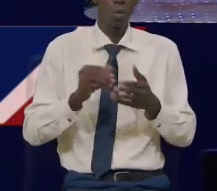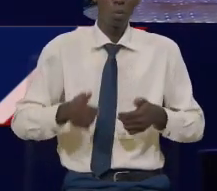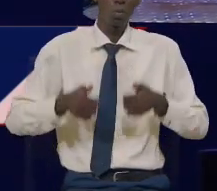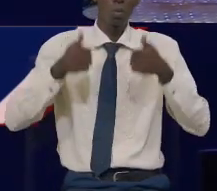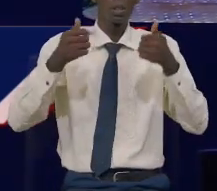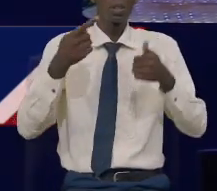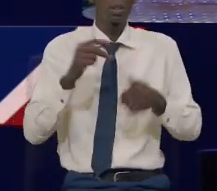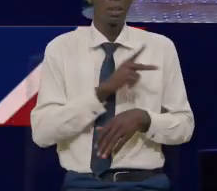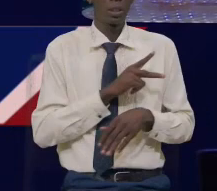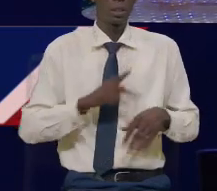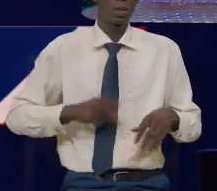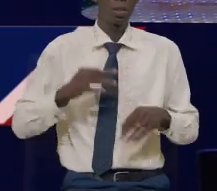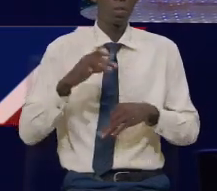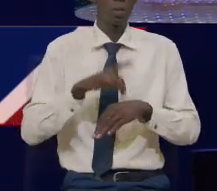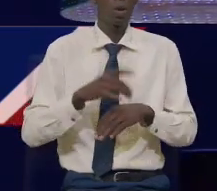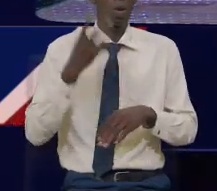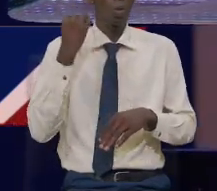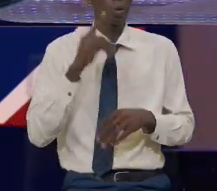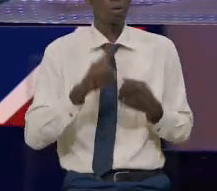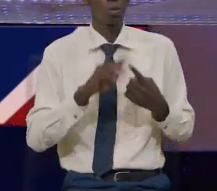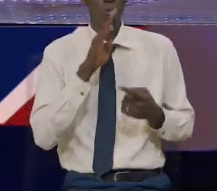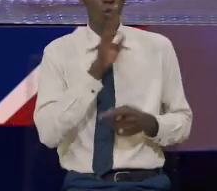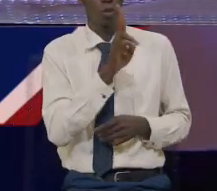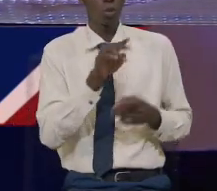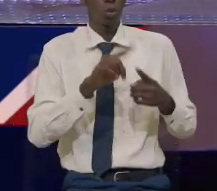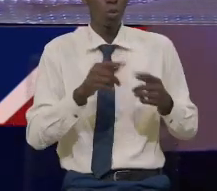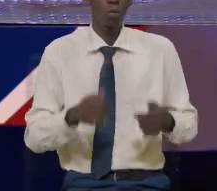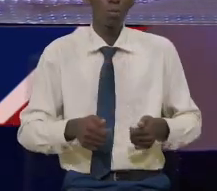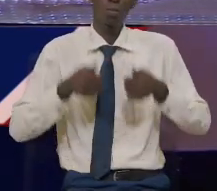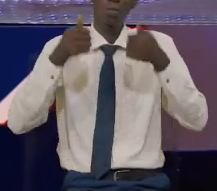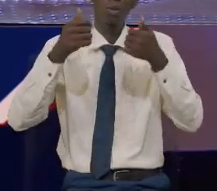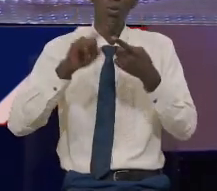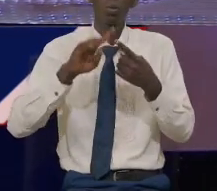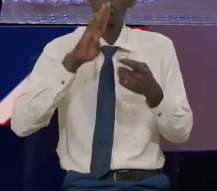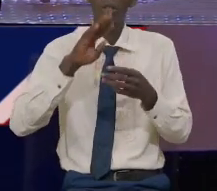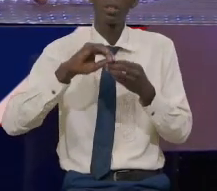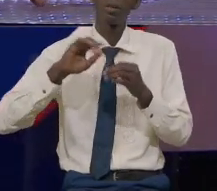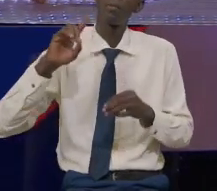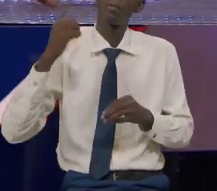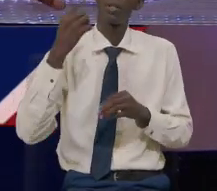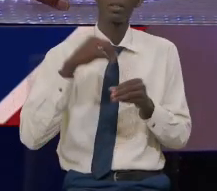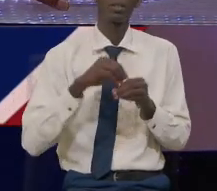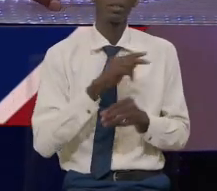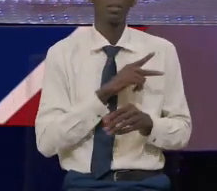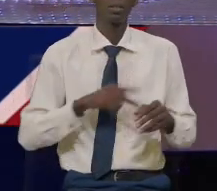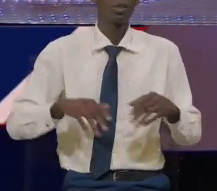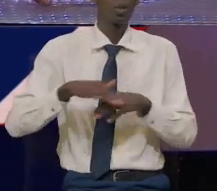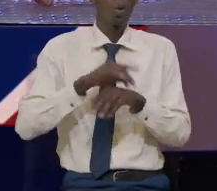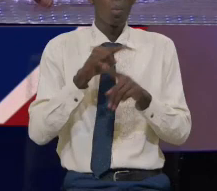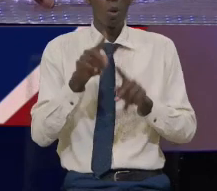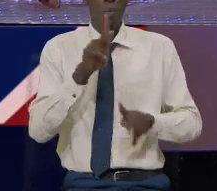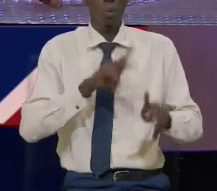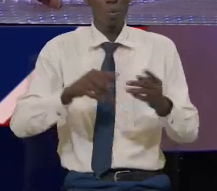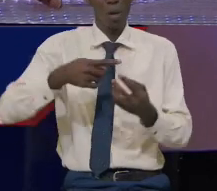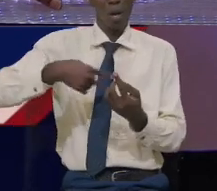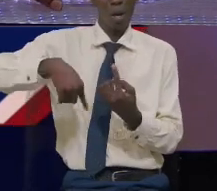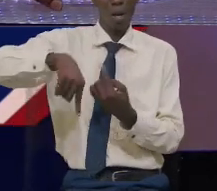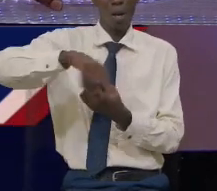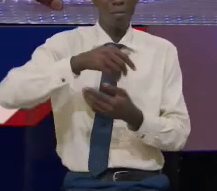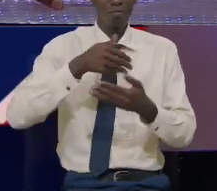be used in promoting to become the first in the kingdom. But the people there, around him, the princes and